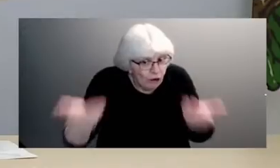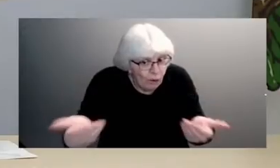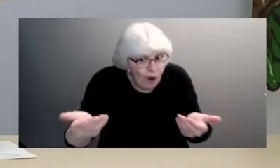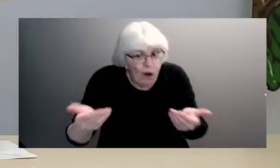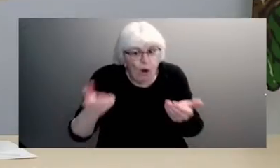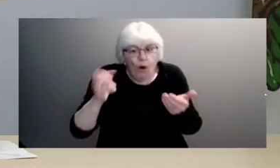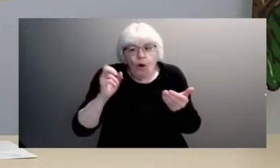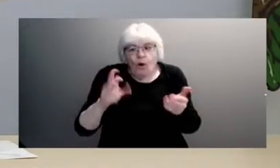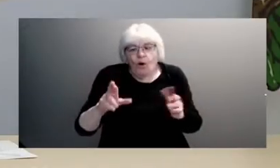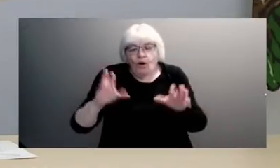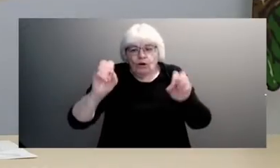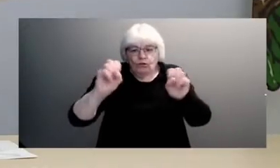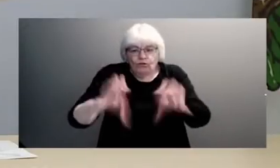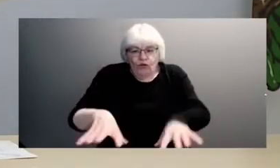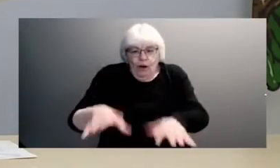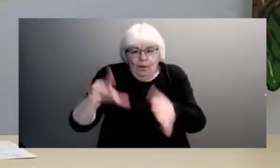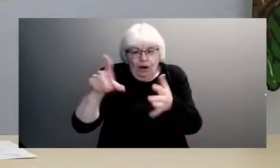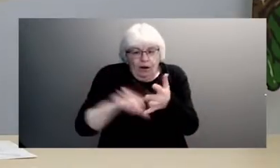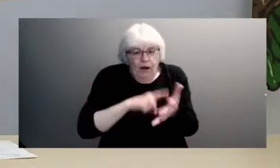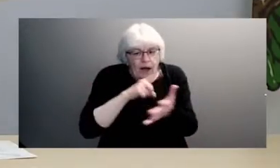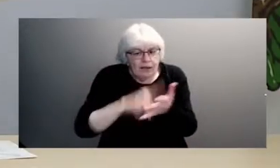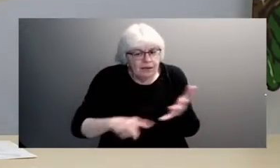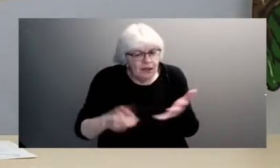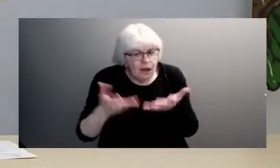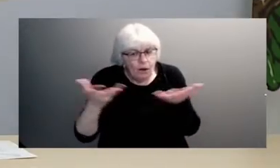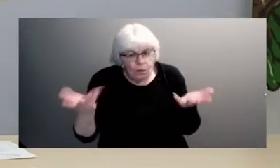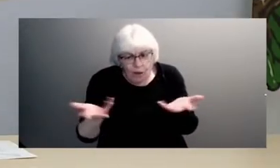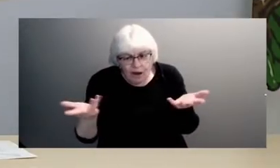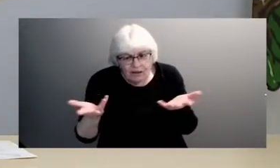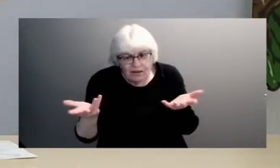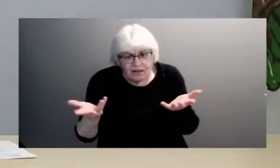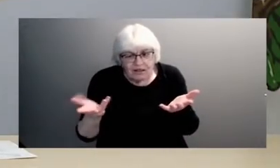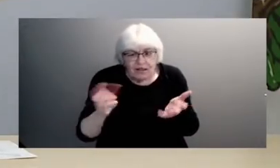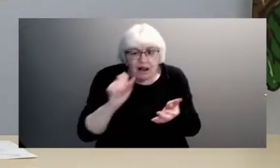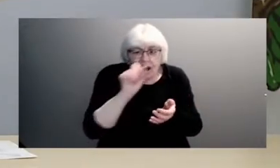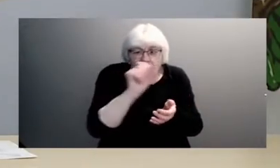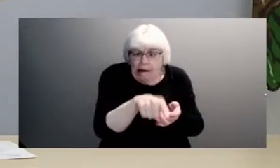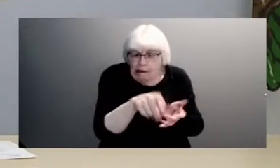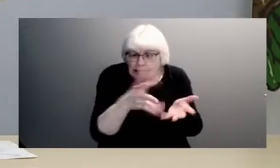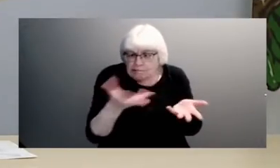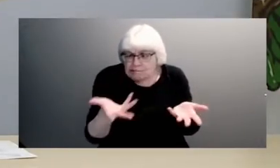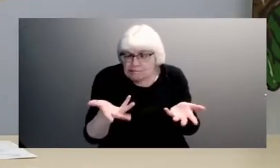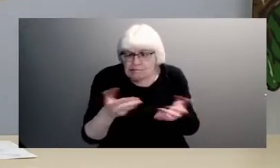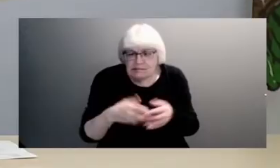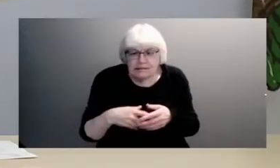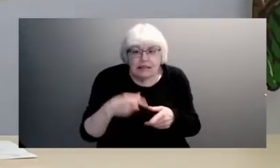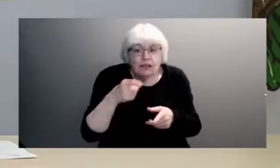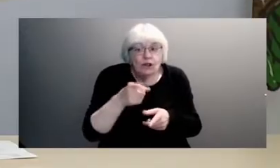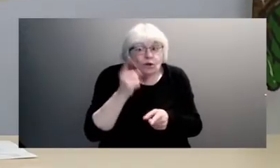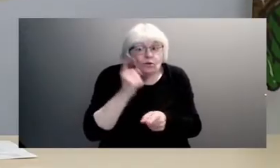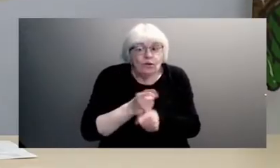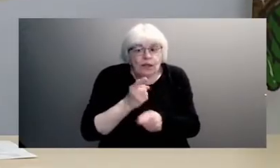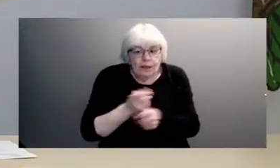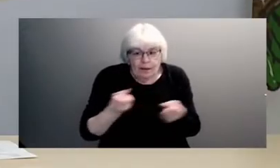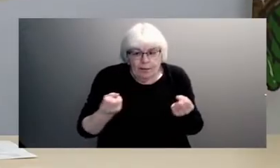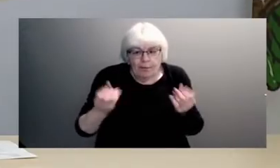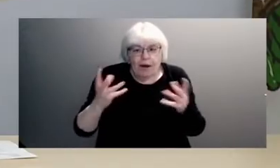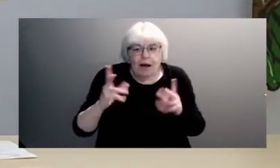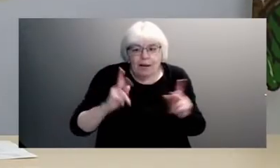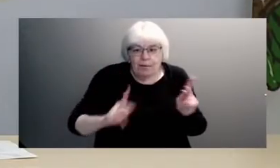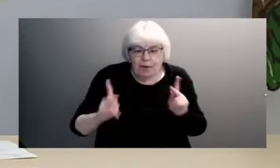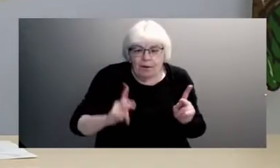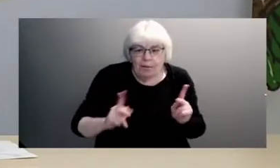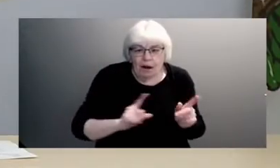there's a heightened concern. Yes, and I do think there's a heightened concern. And to start with, we have not